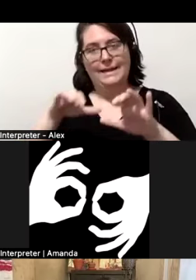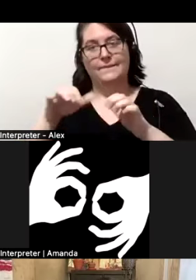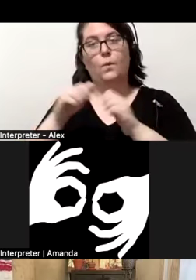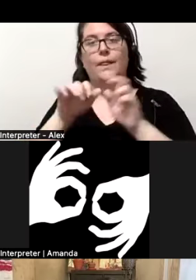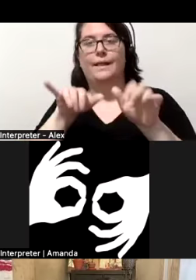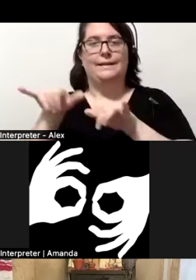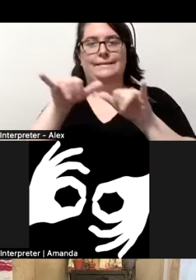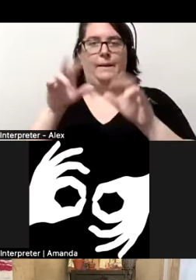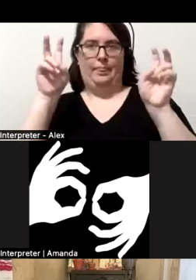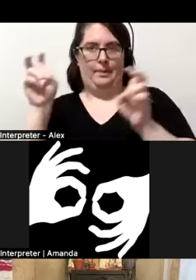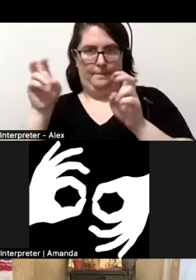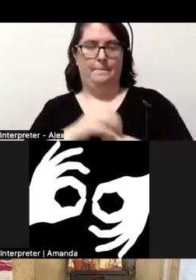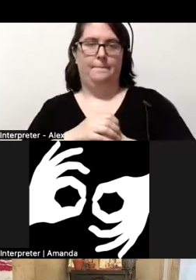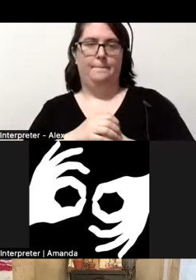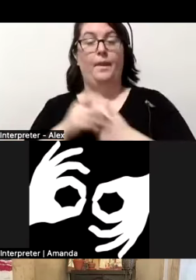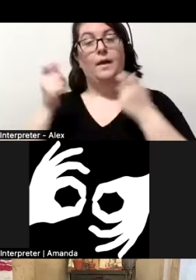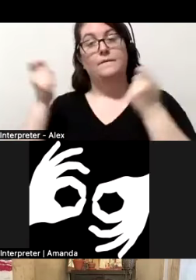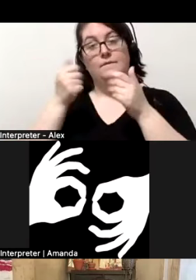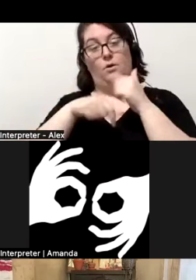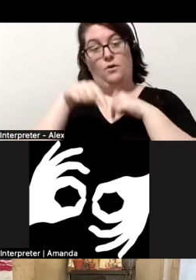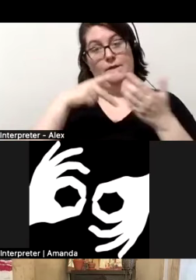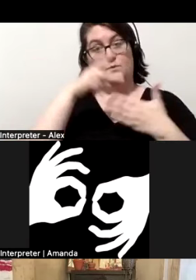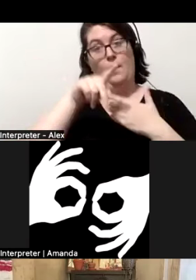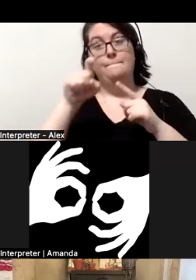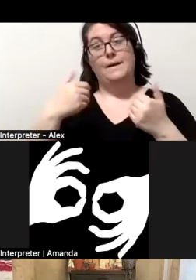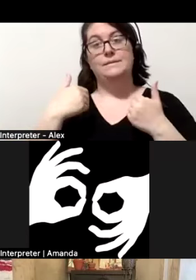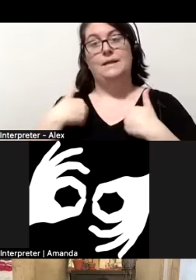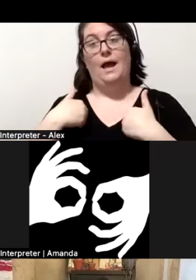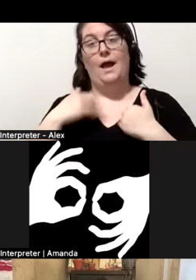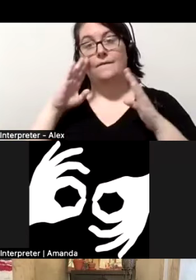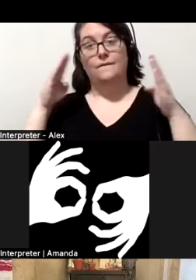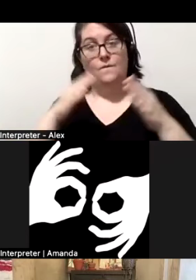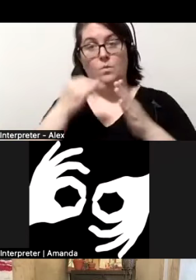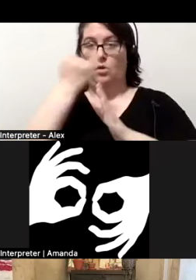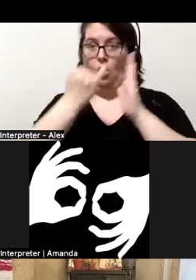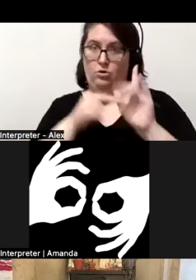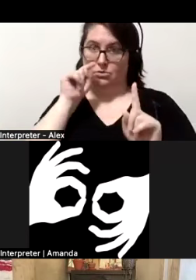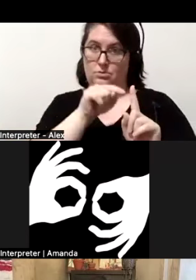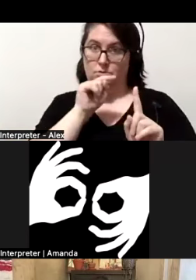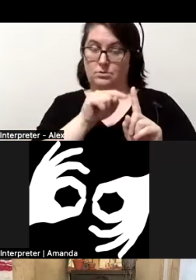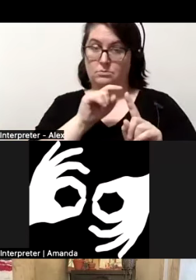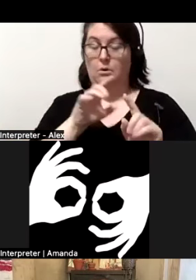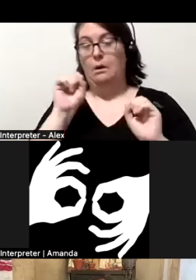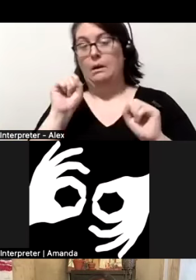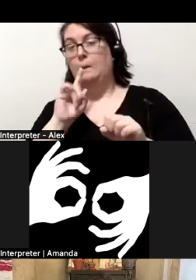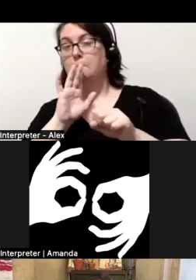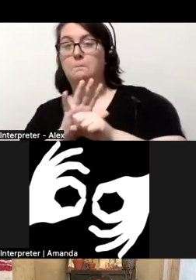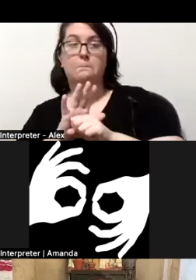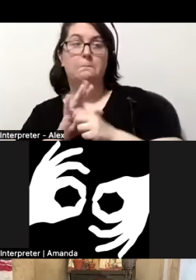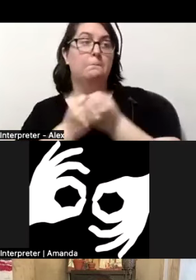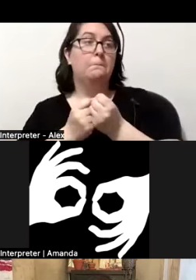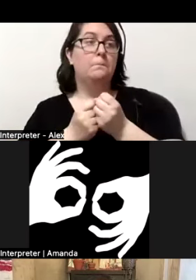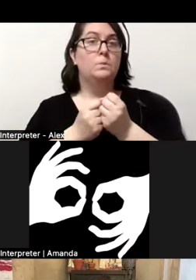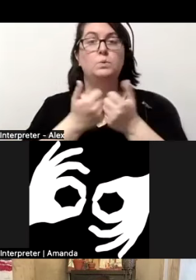theme. Festivals funded through this program have to have a primary focus on the arts and can be devoted to one or more artistic